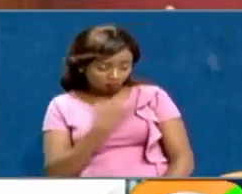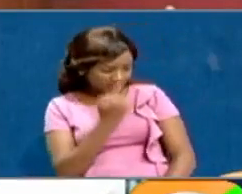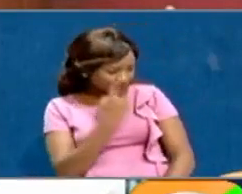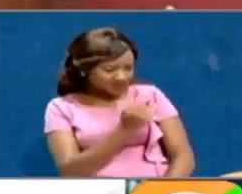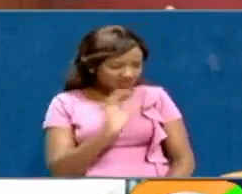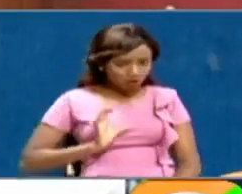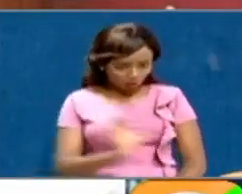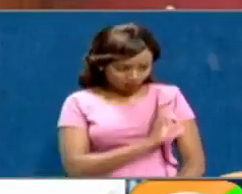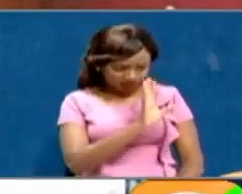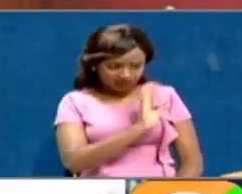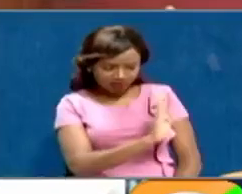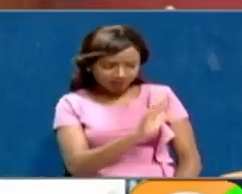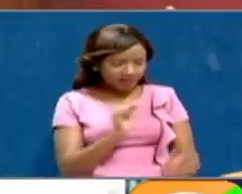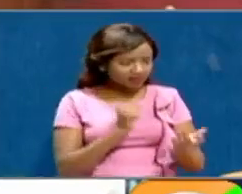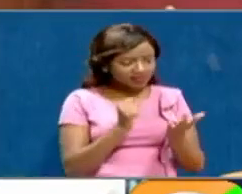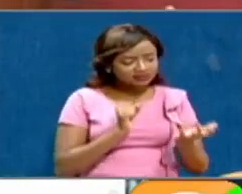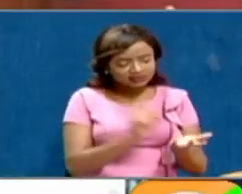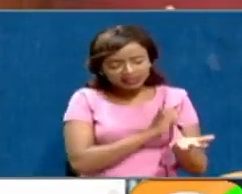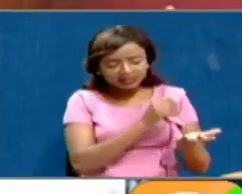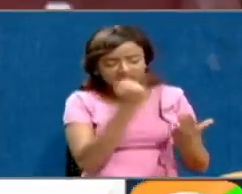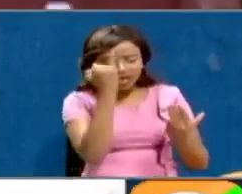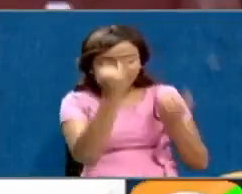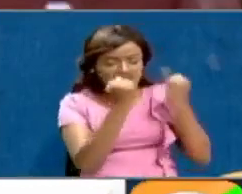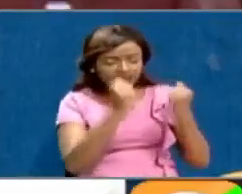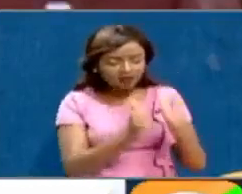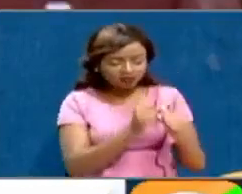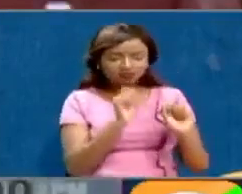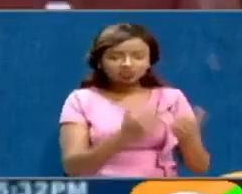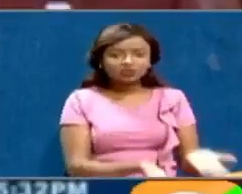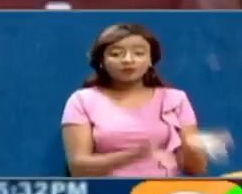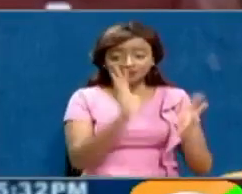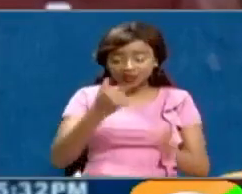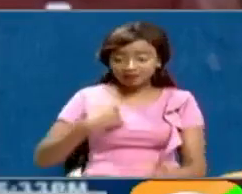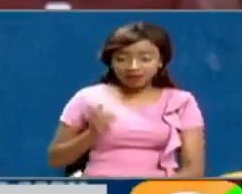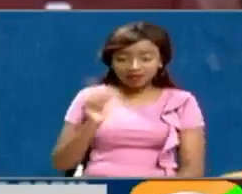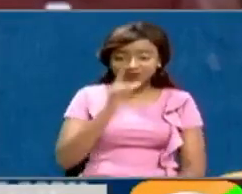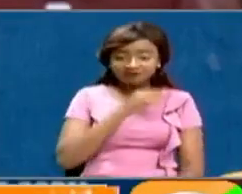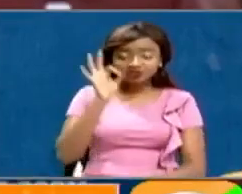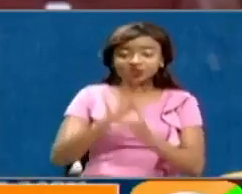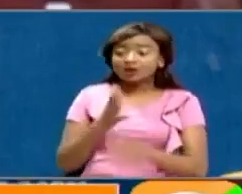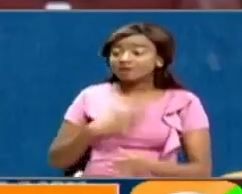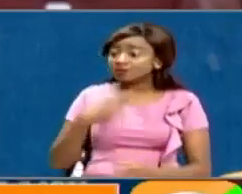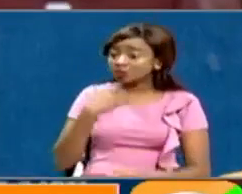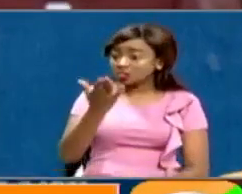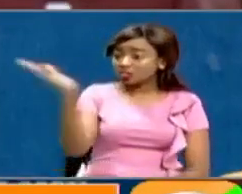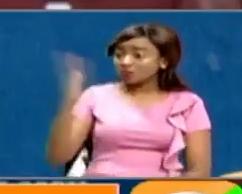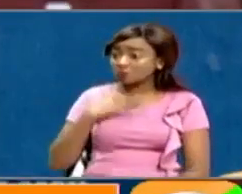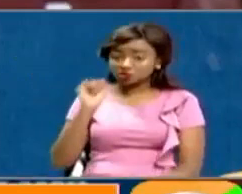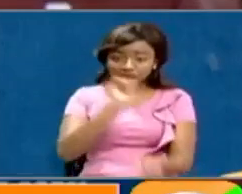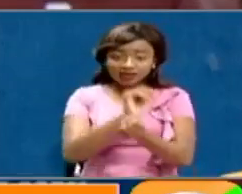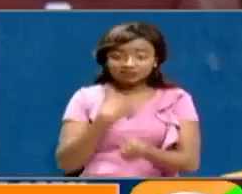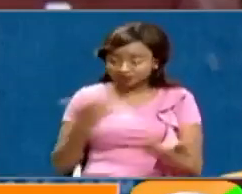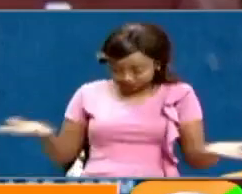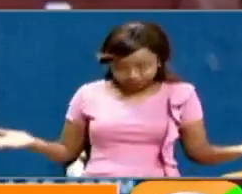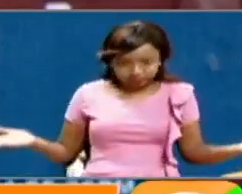seneti ulioonekana kuungwa mkono na maseneta wengi. Now that I have come and I voted, those who want to arrest me, please go ahead, Madam